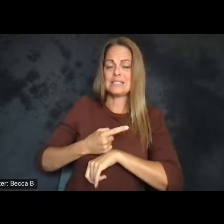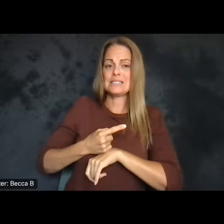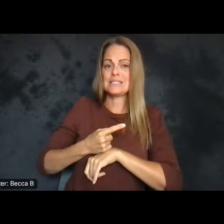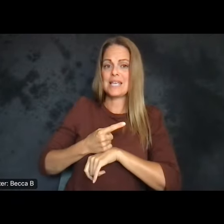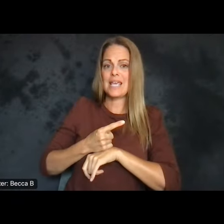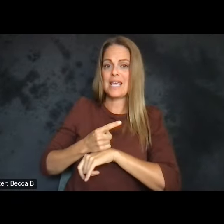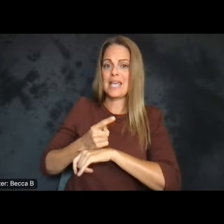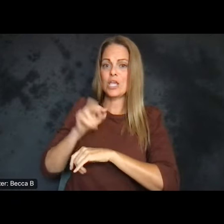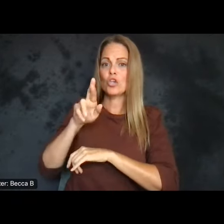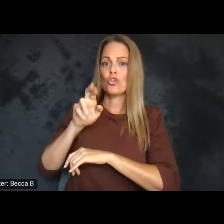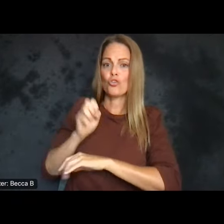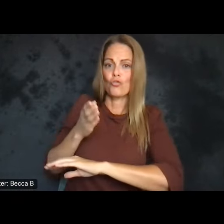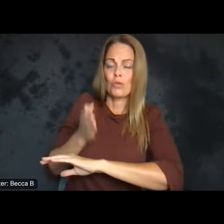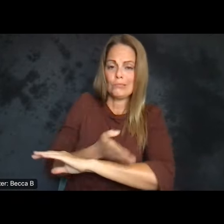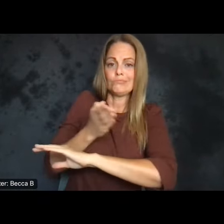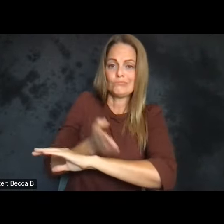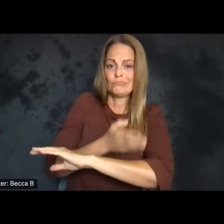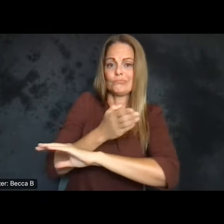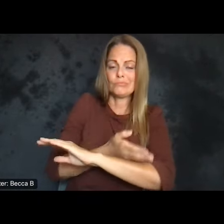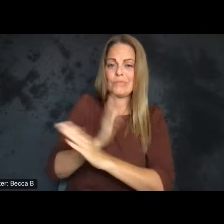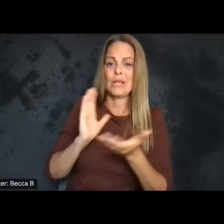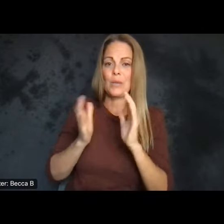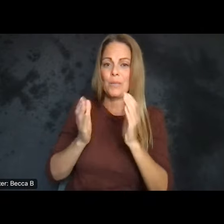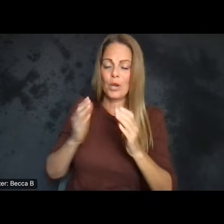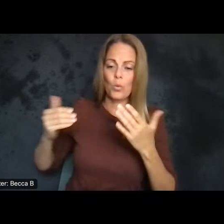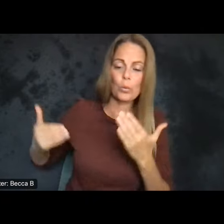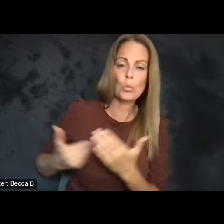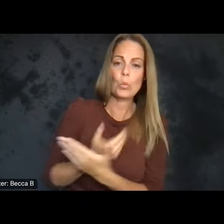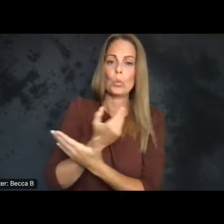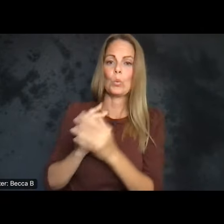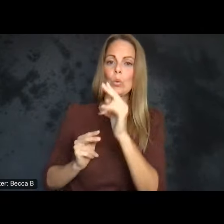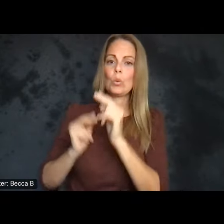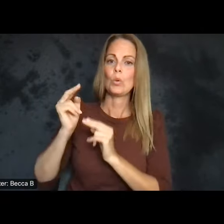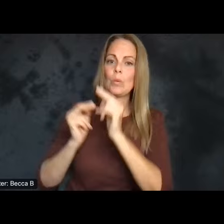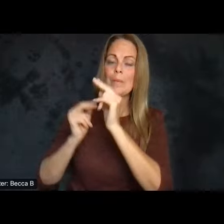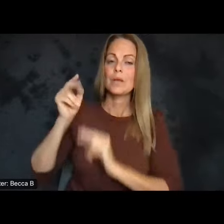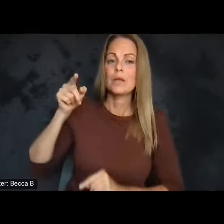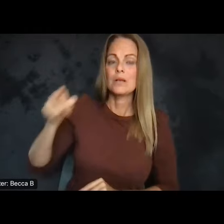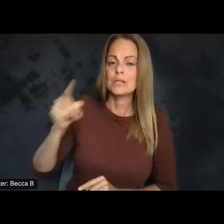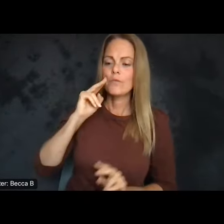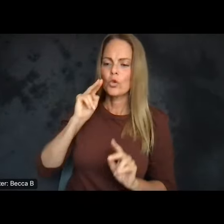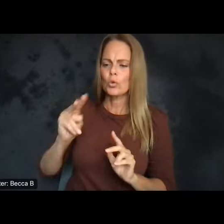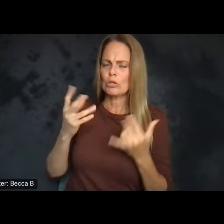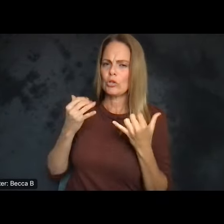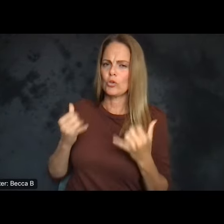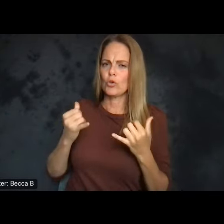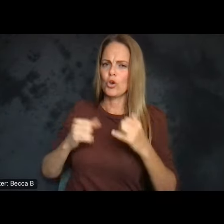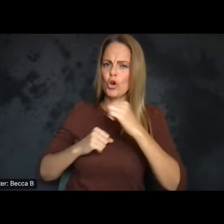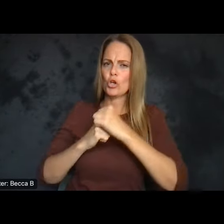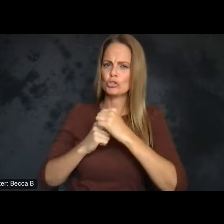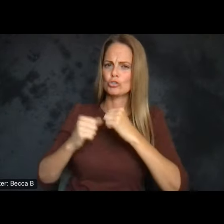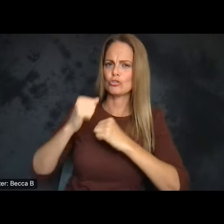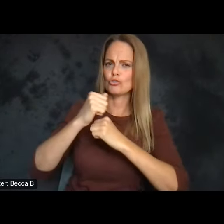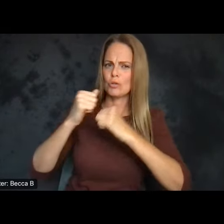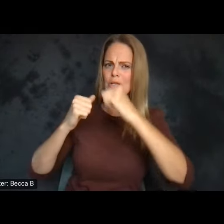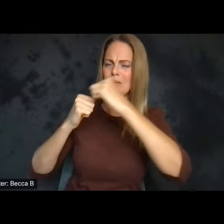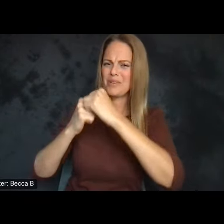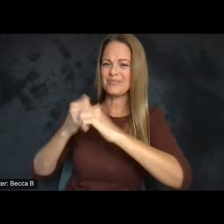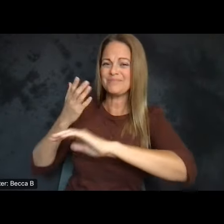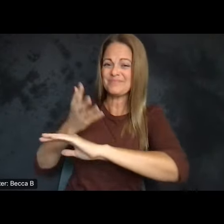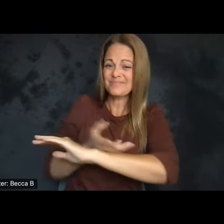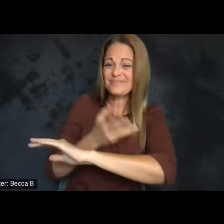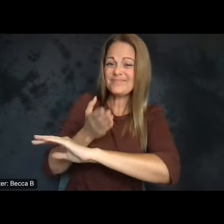versus rebuild, I think if you look at the current structure, rehabilitation's not going to